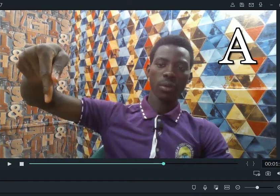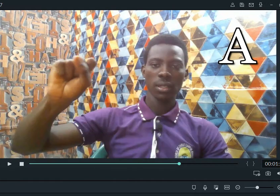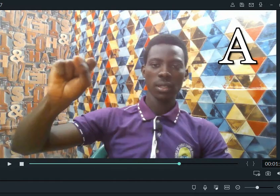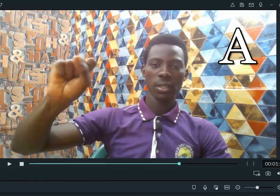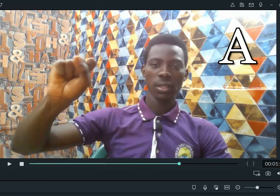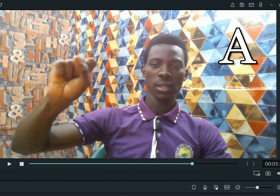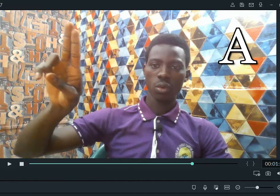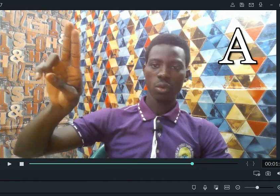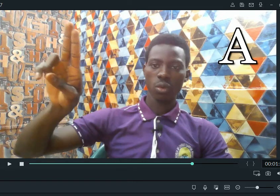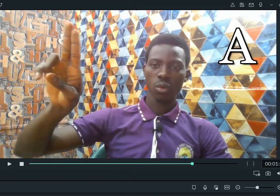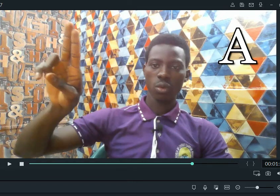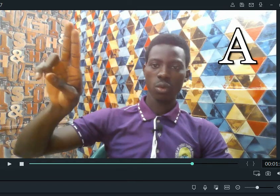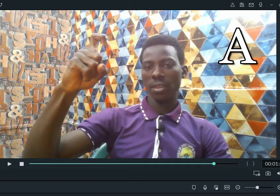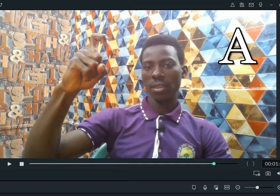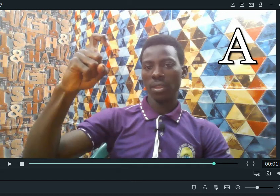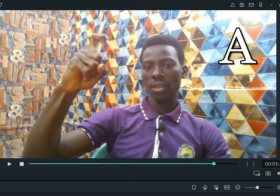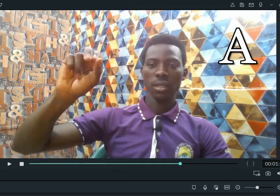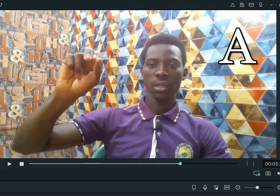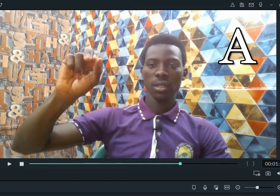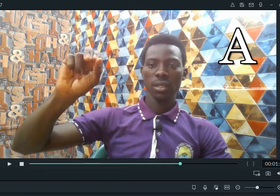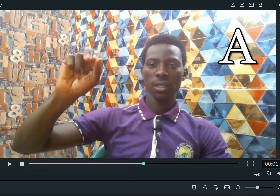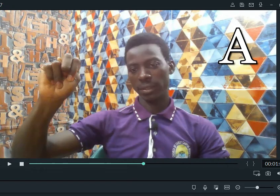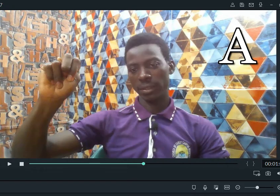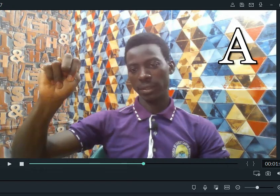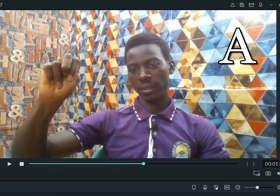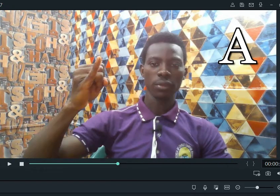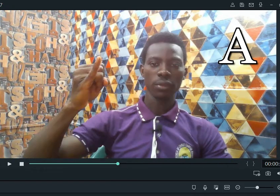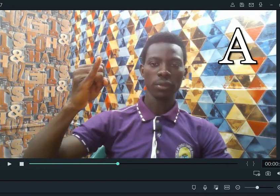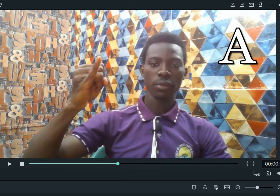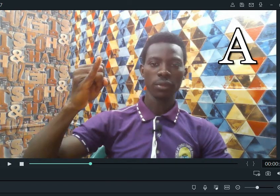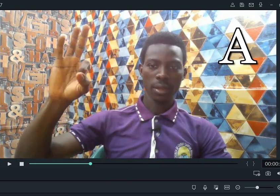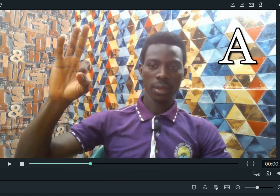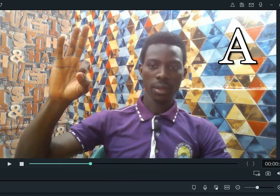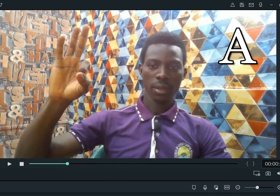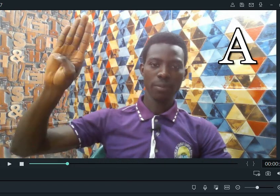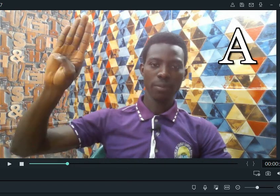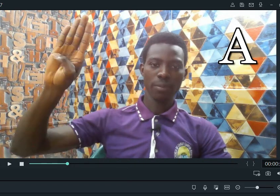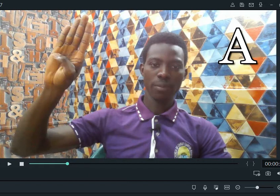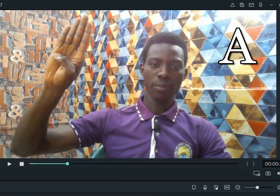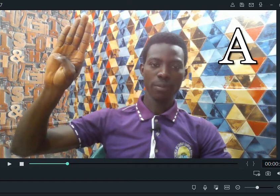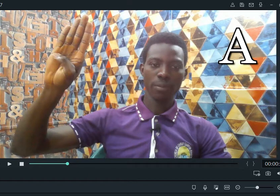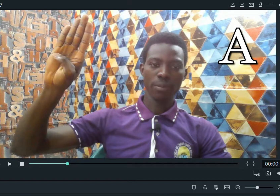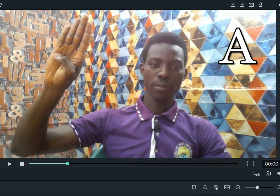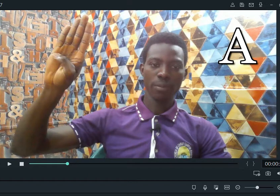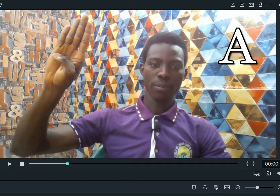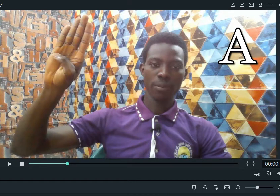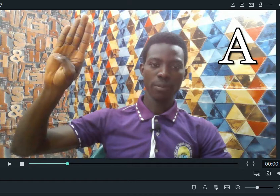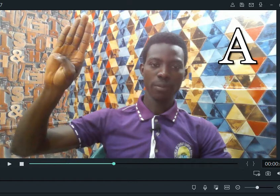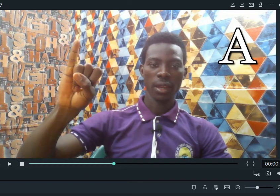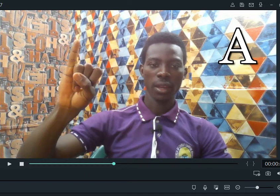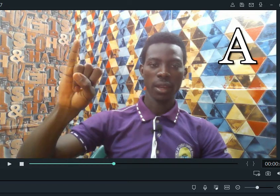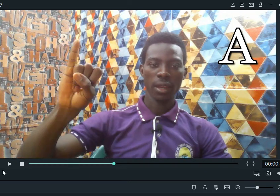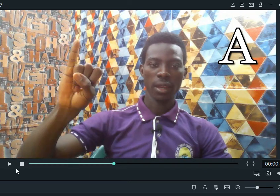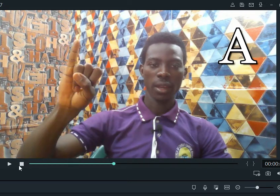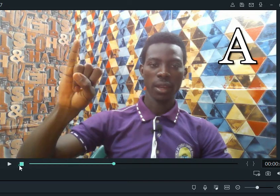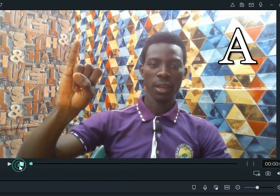Then you edit it as it will be showing, like A, B, C, D, E, F. It follows